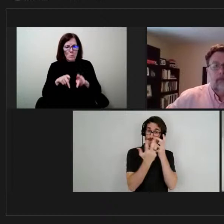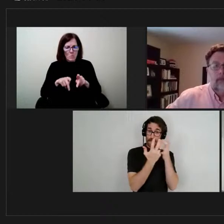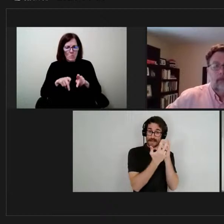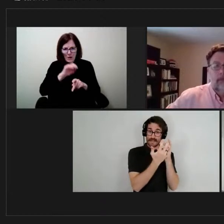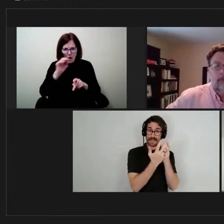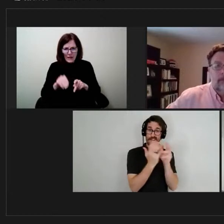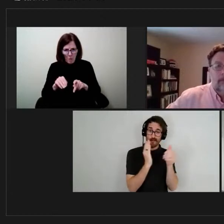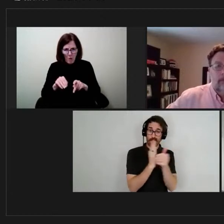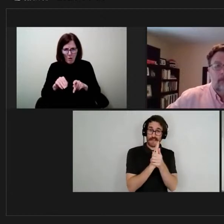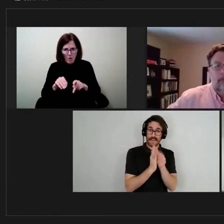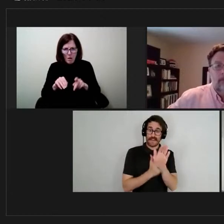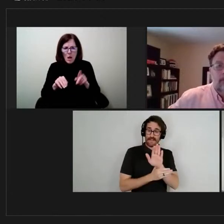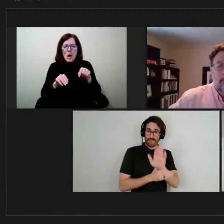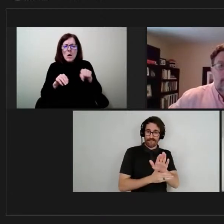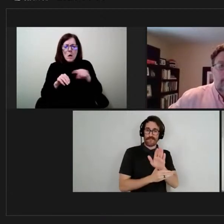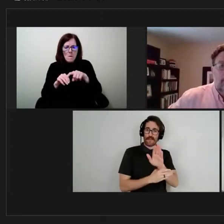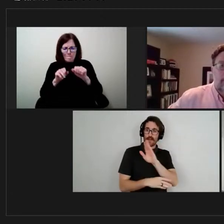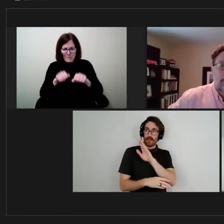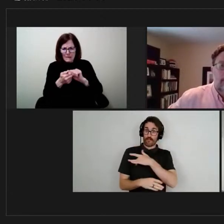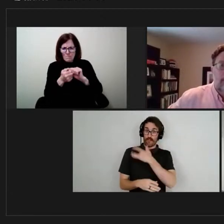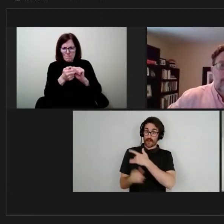rollout?